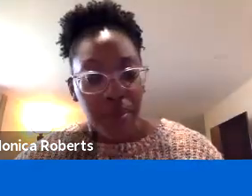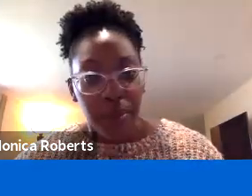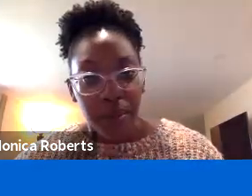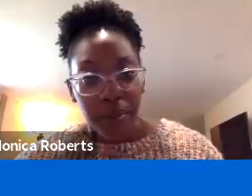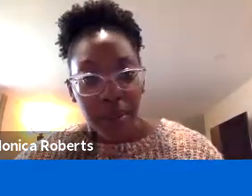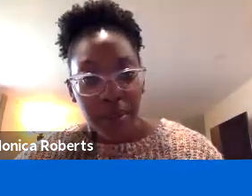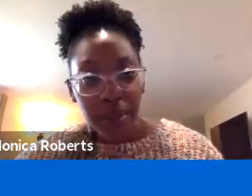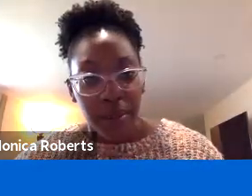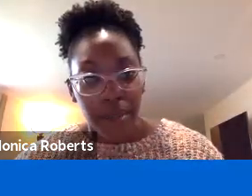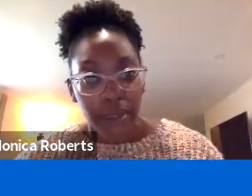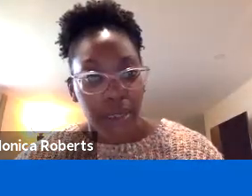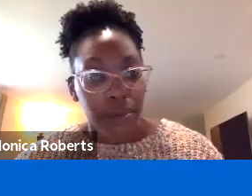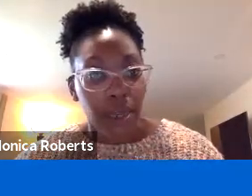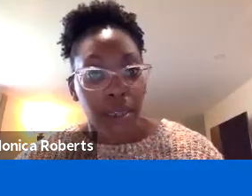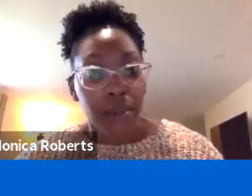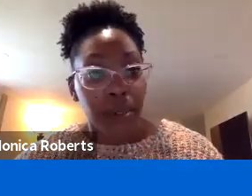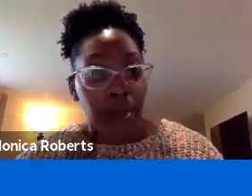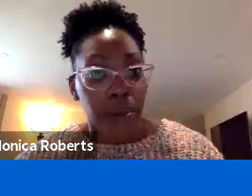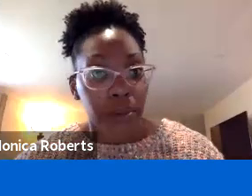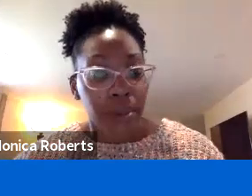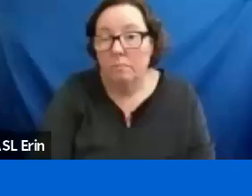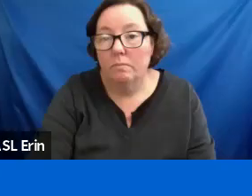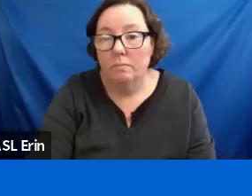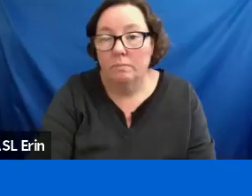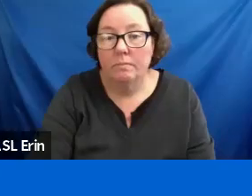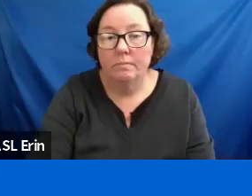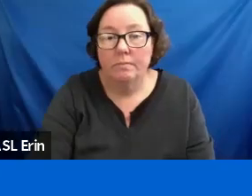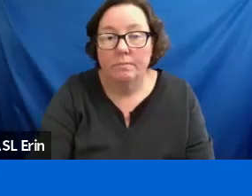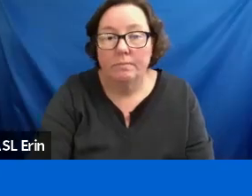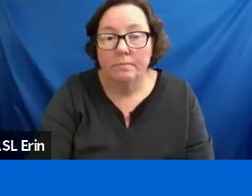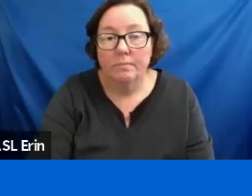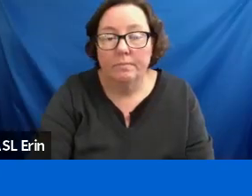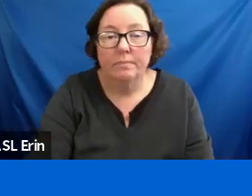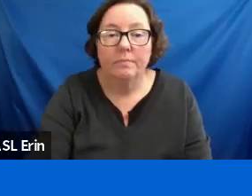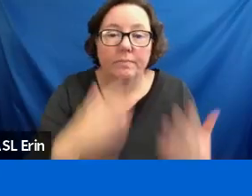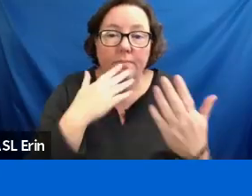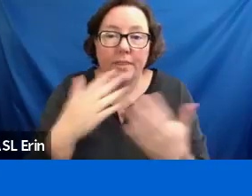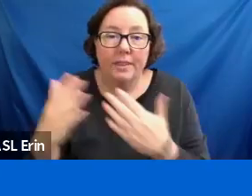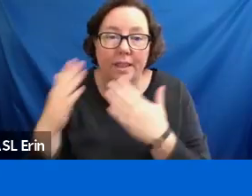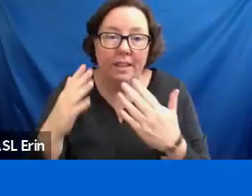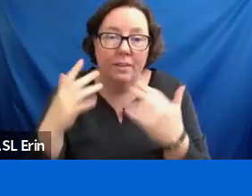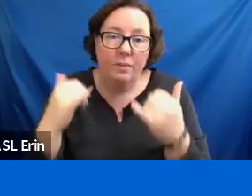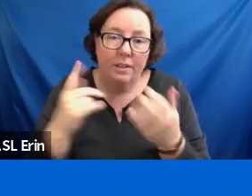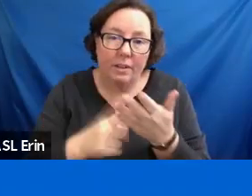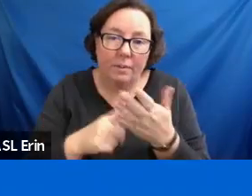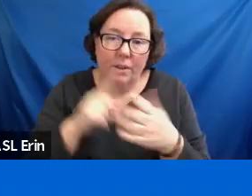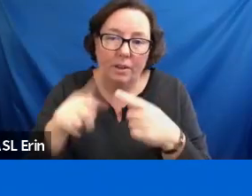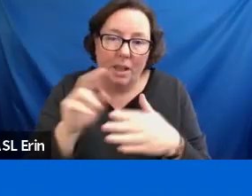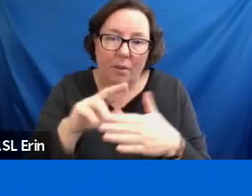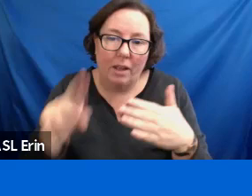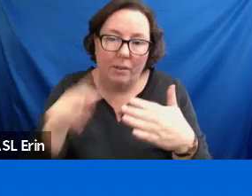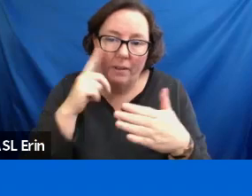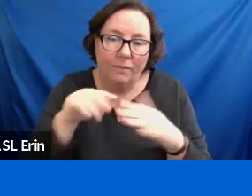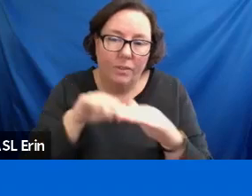to be with you again. And tonight we'll talk a little bit about the outcomes of the admissions and invitation